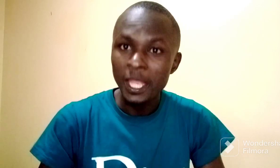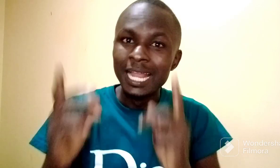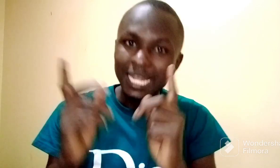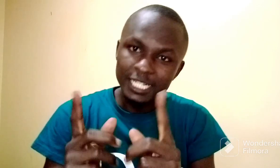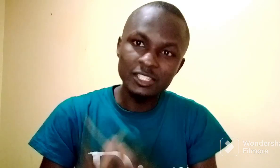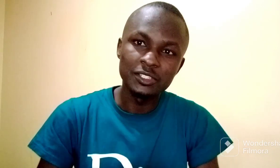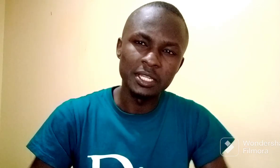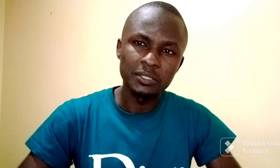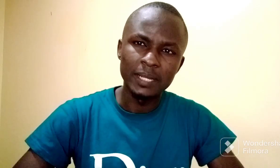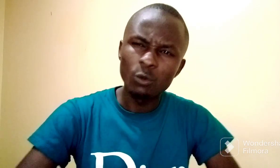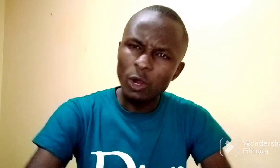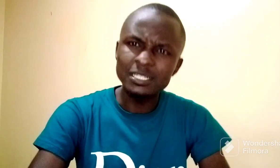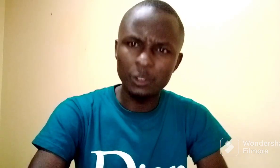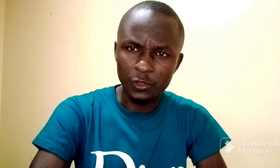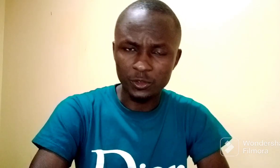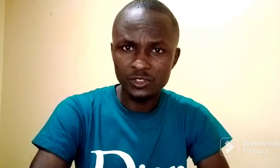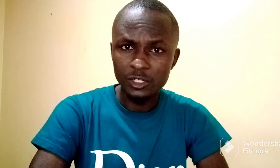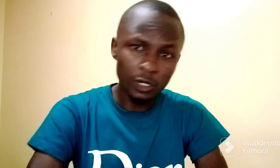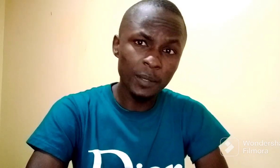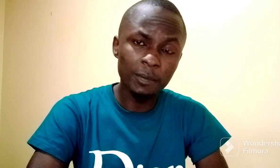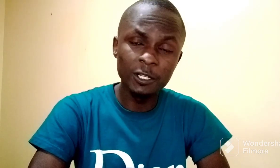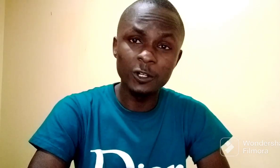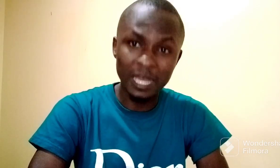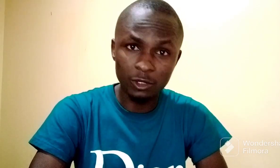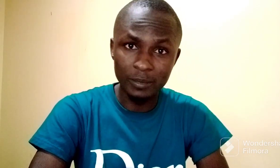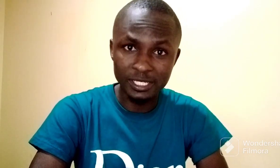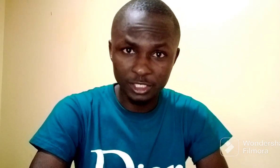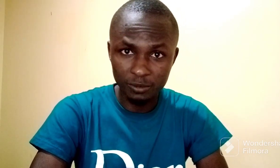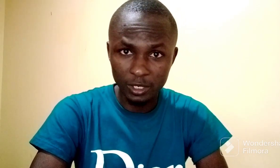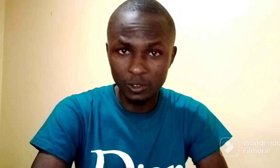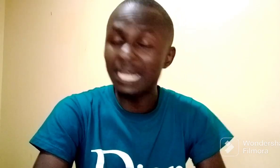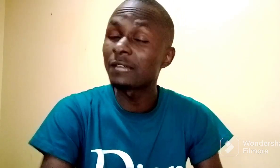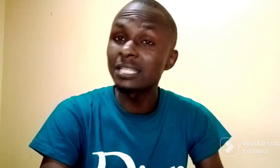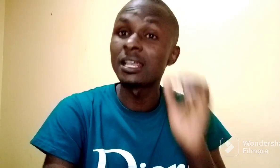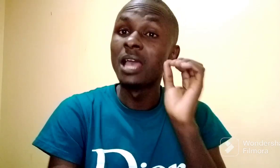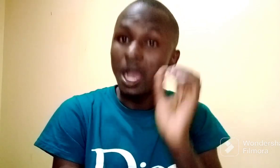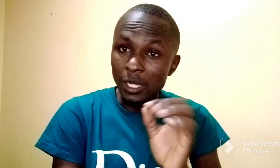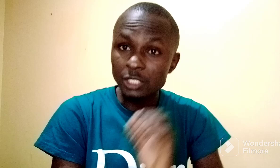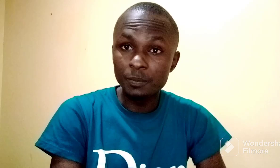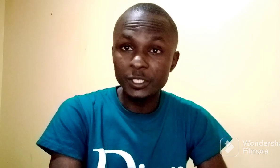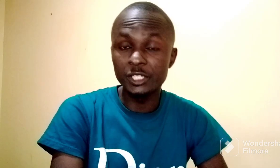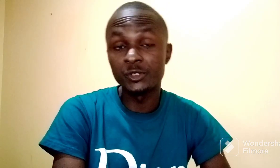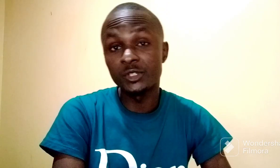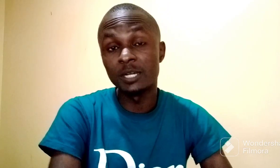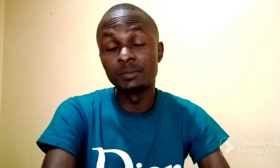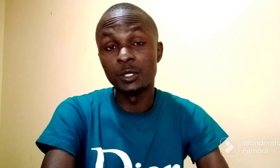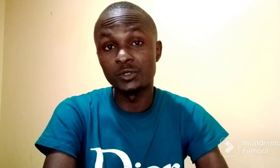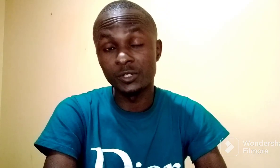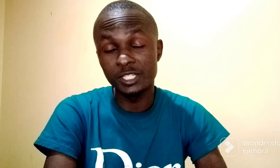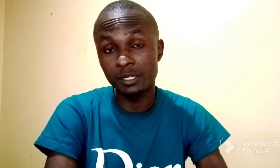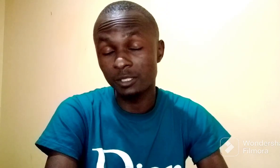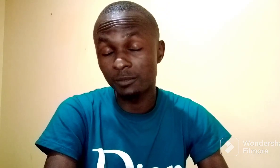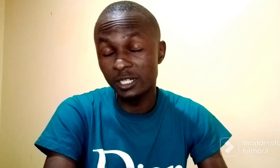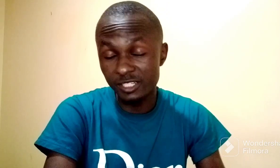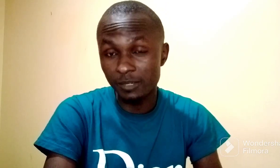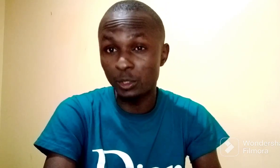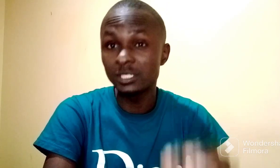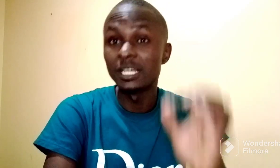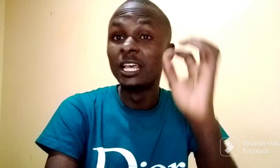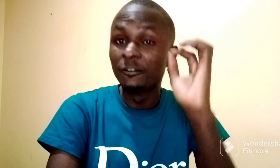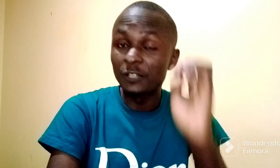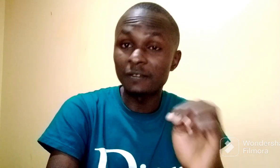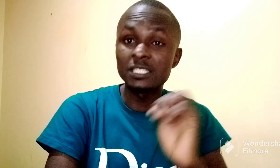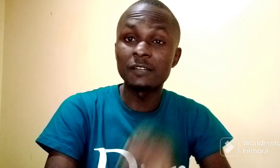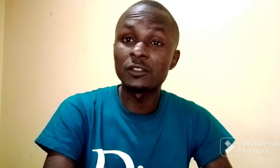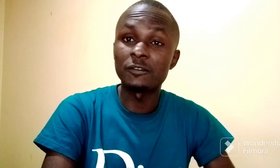happen. Ladies and gentlemen, what are your thoughts? Drop your opinion at the comment section below. Otherwise, I want to appreciate you so much because of great